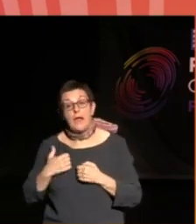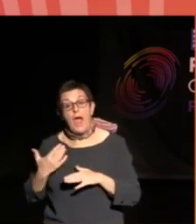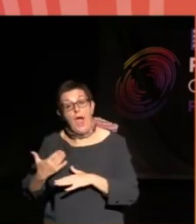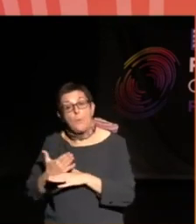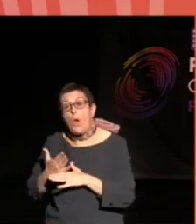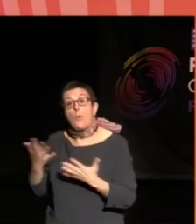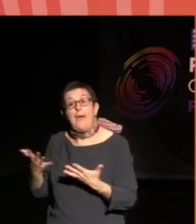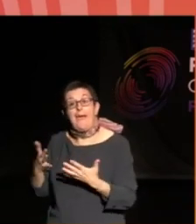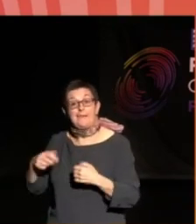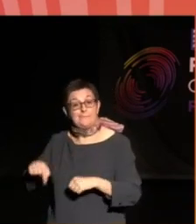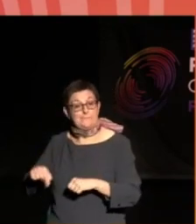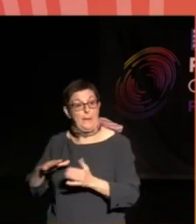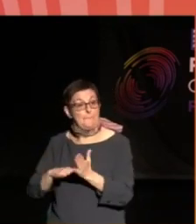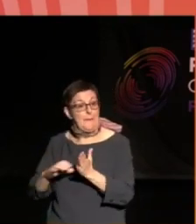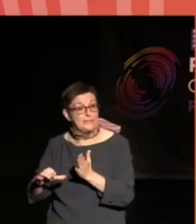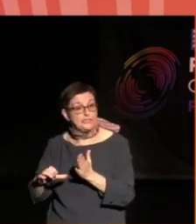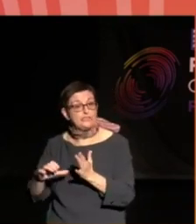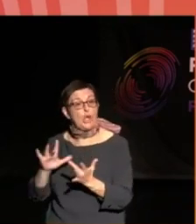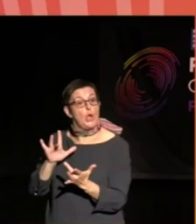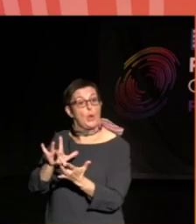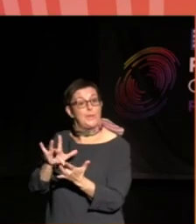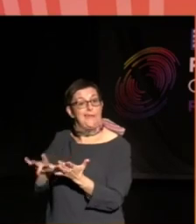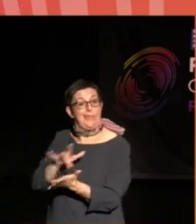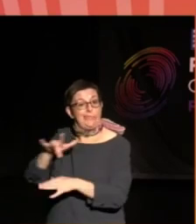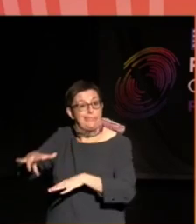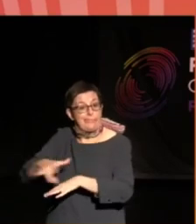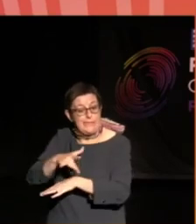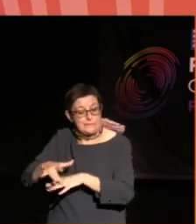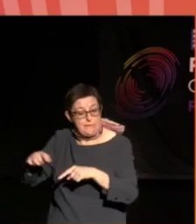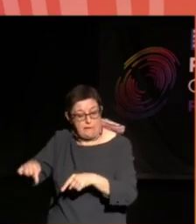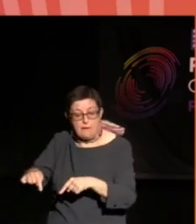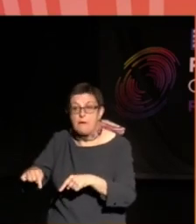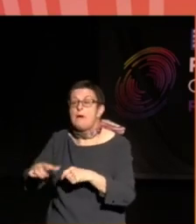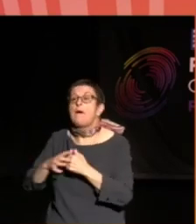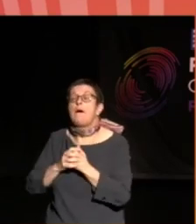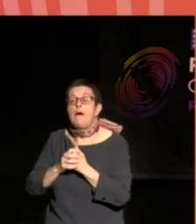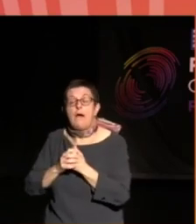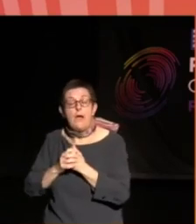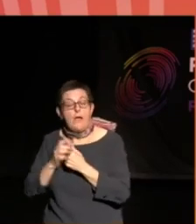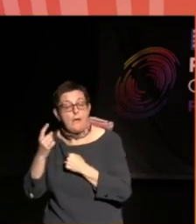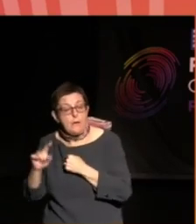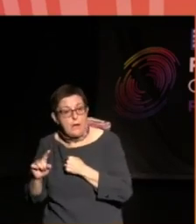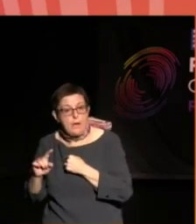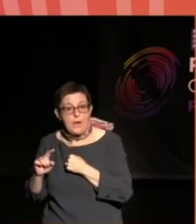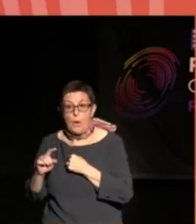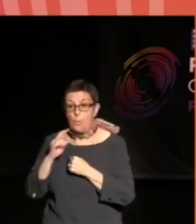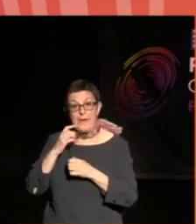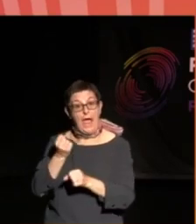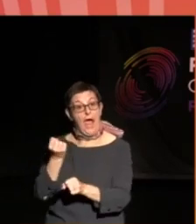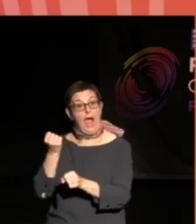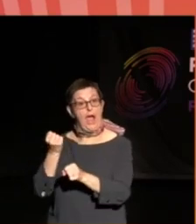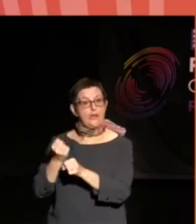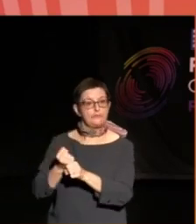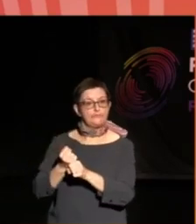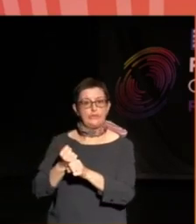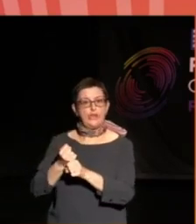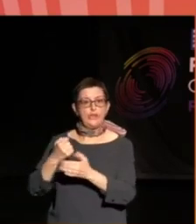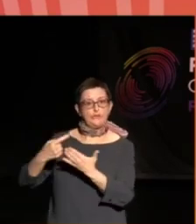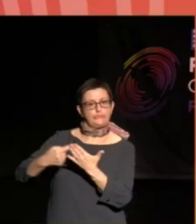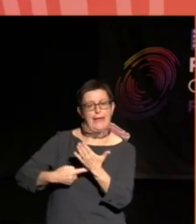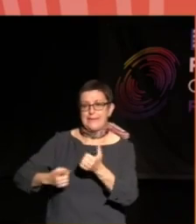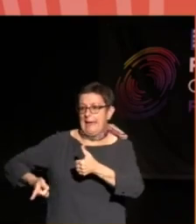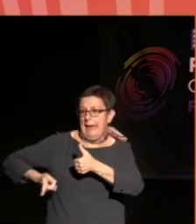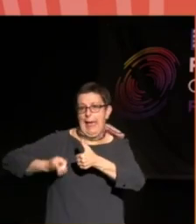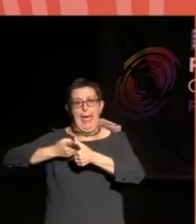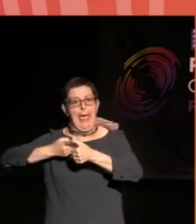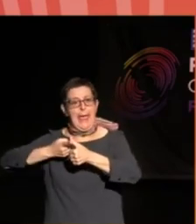Theatre, by example. And when I found out that we are graded A as a public building in terms of being